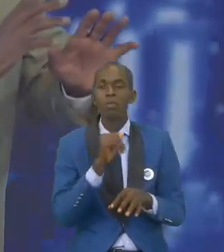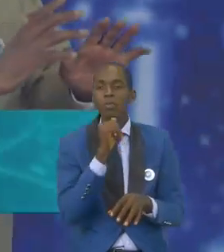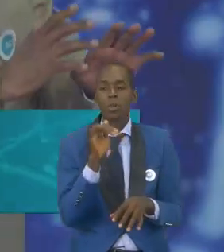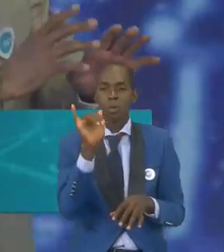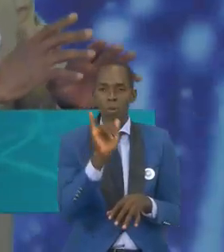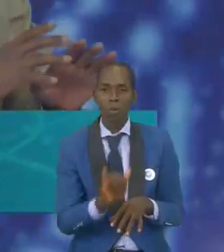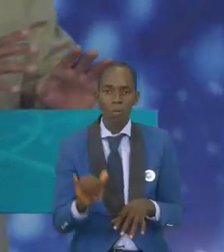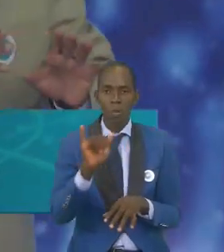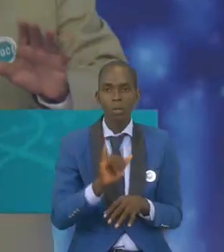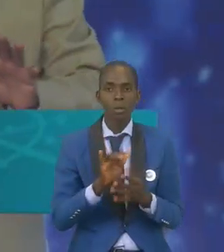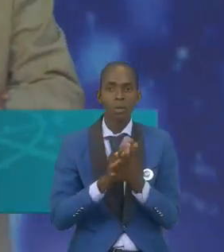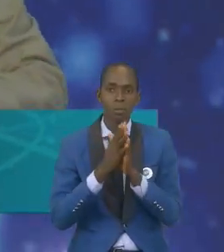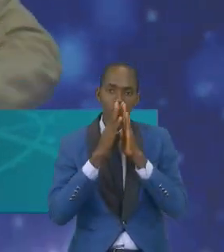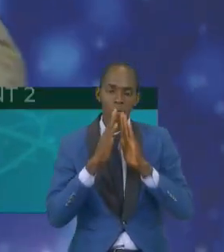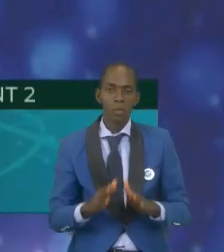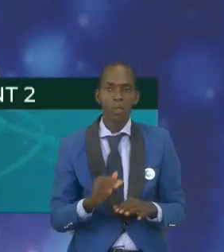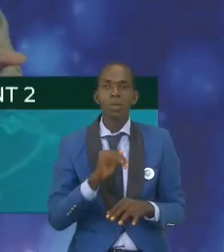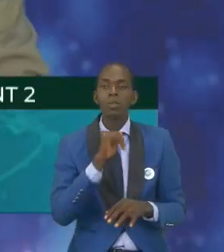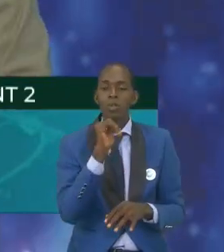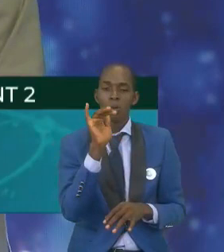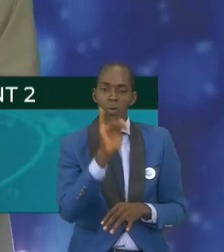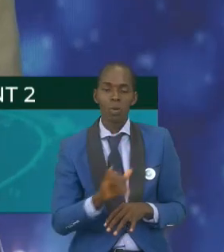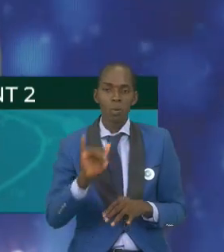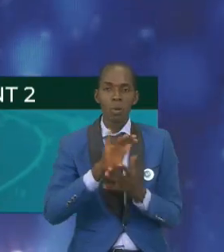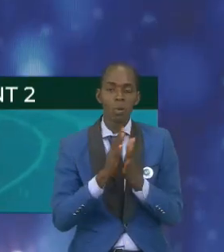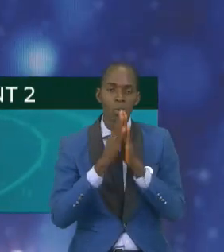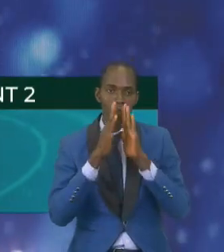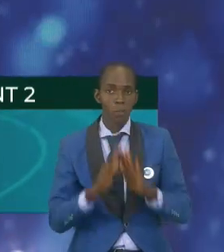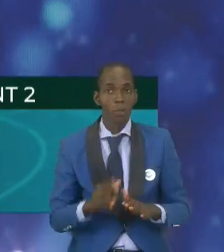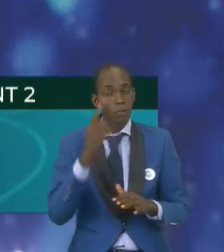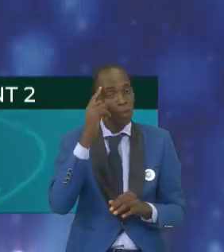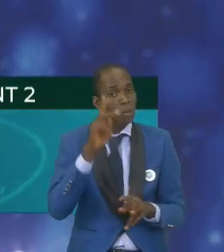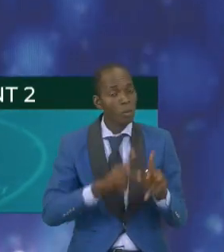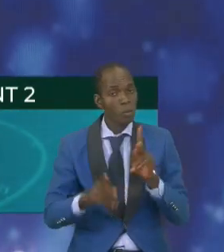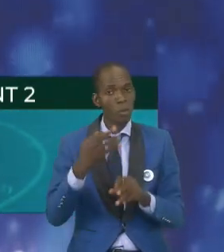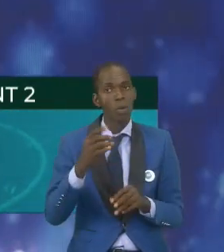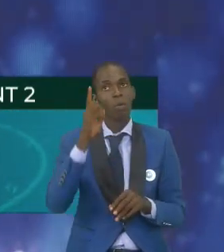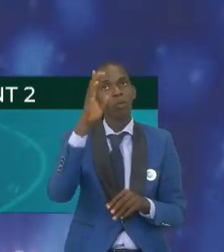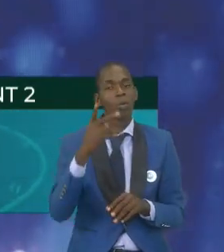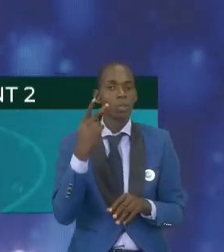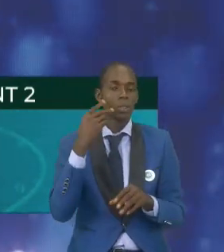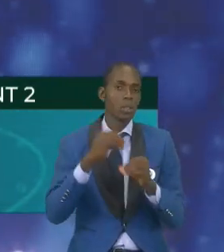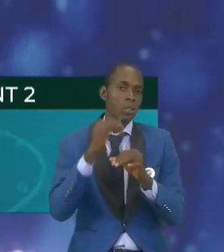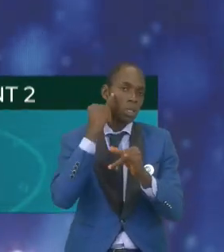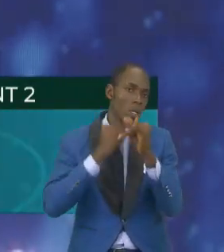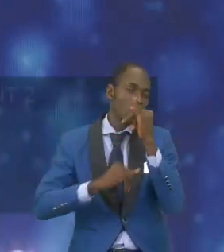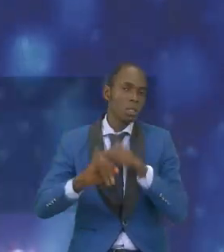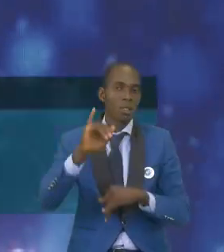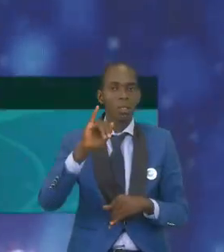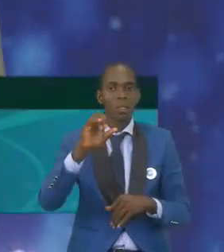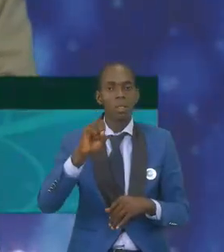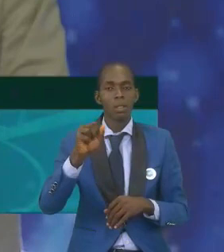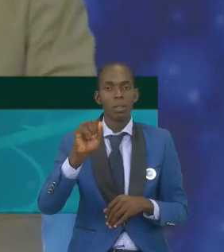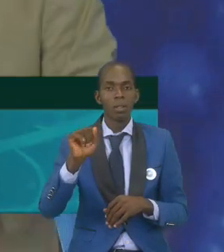peace. Uncommon peace for the people of God. Isaiah chapter 54, and I'm reading from verse